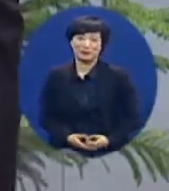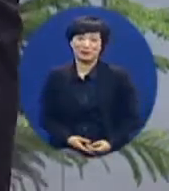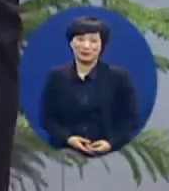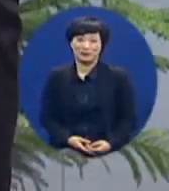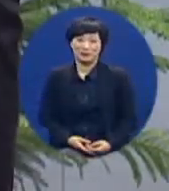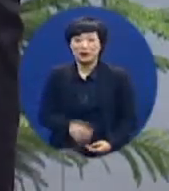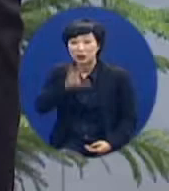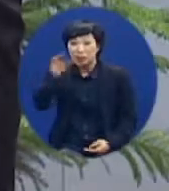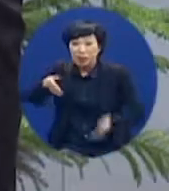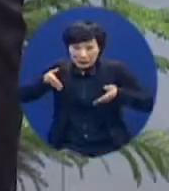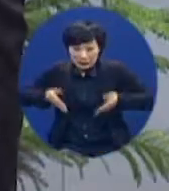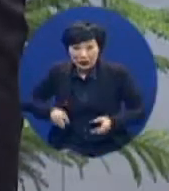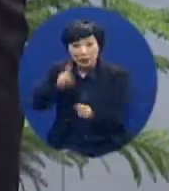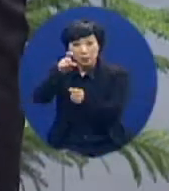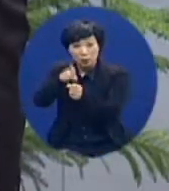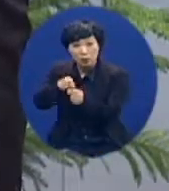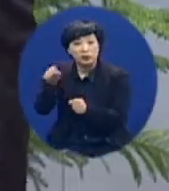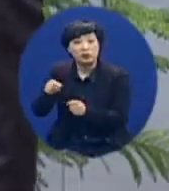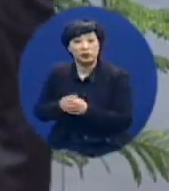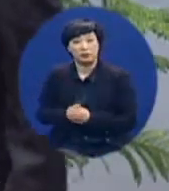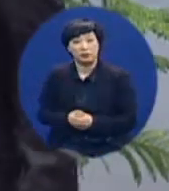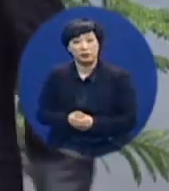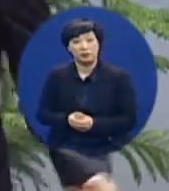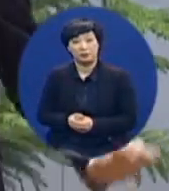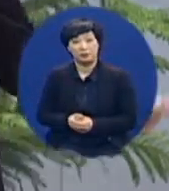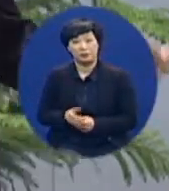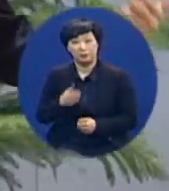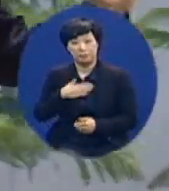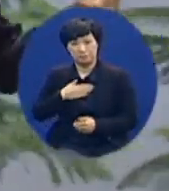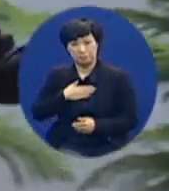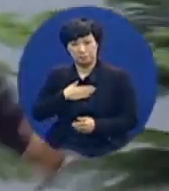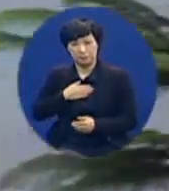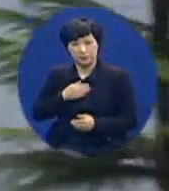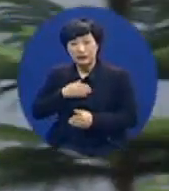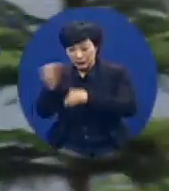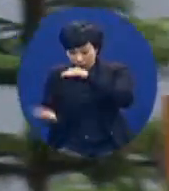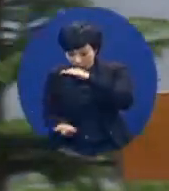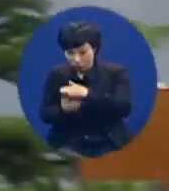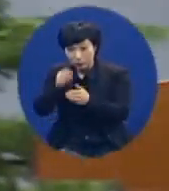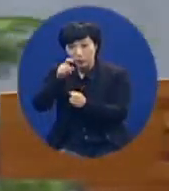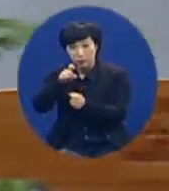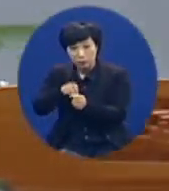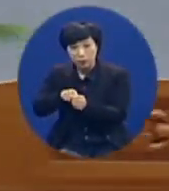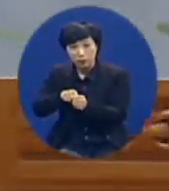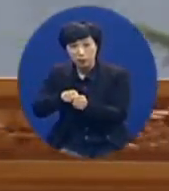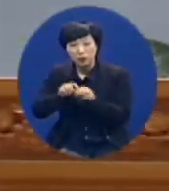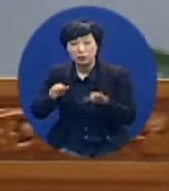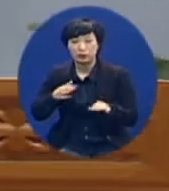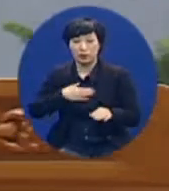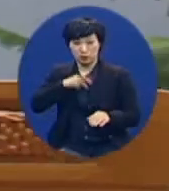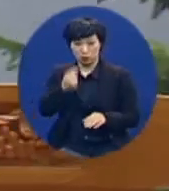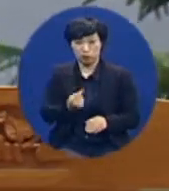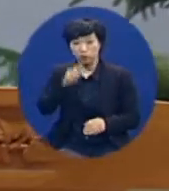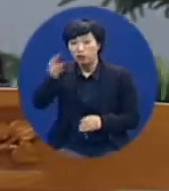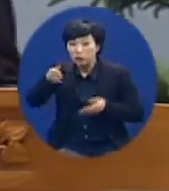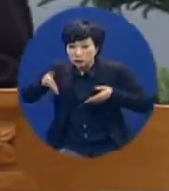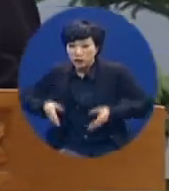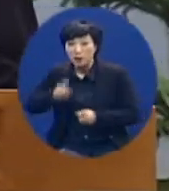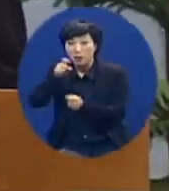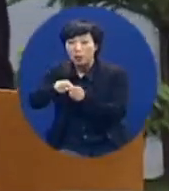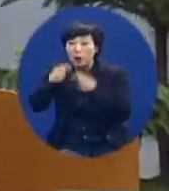to achieve the purpose of the Christmas day in me, I must know the purpose. If you